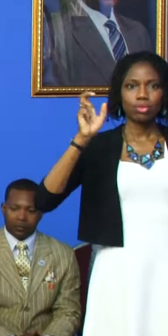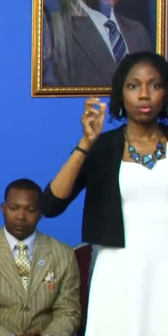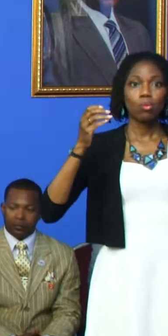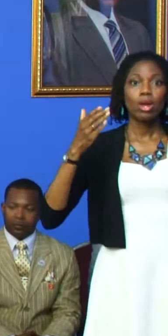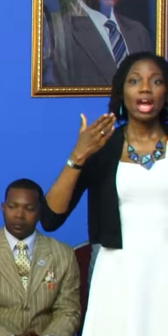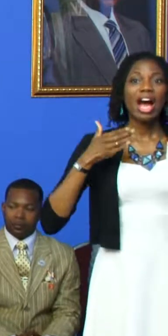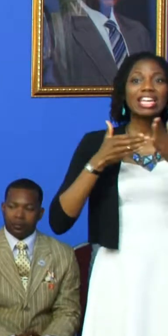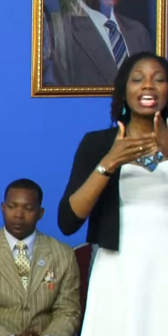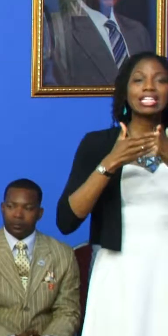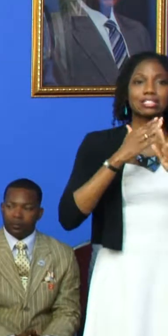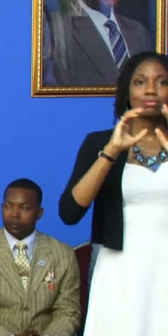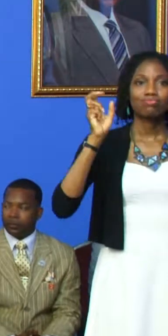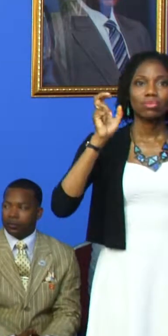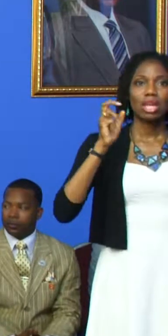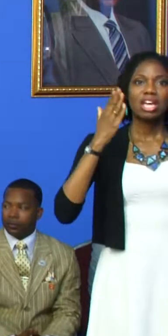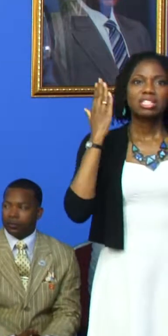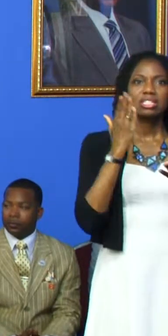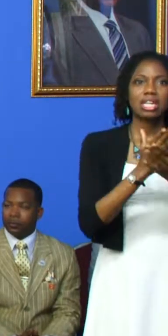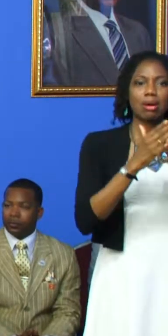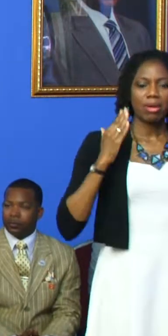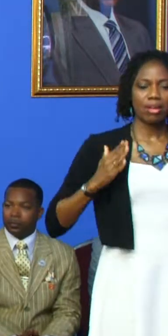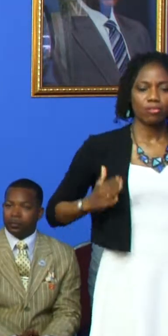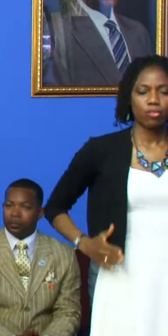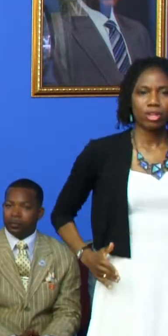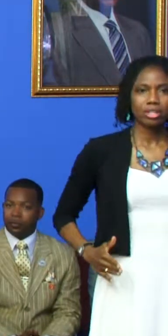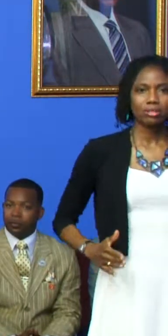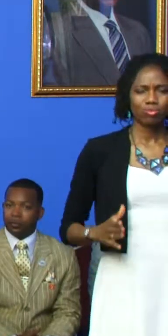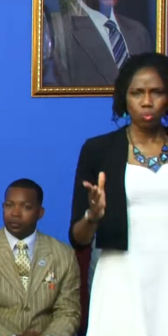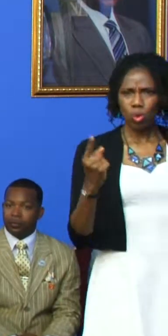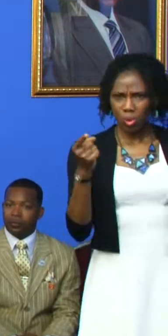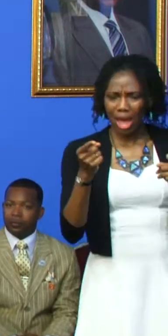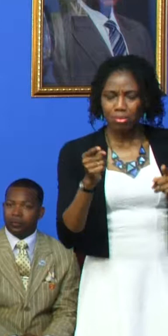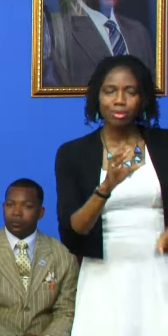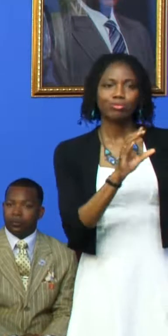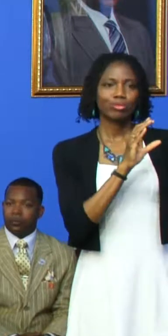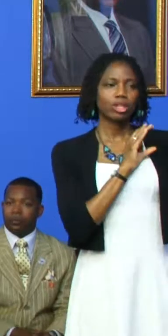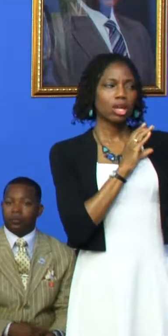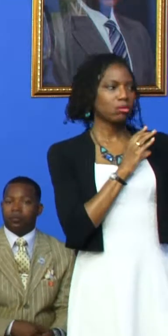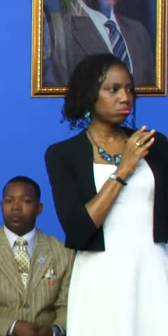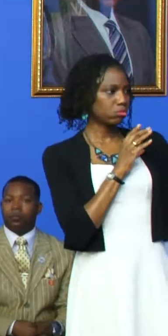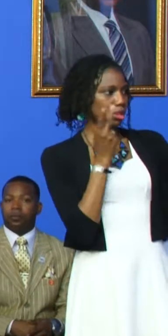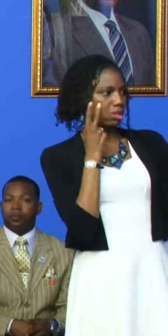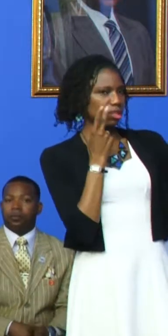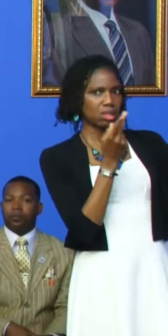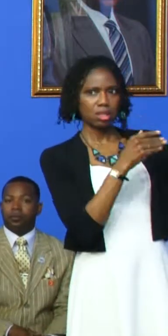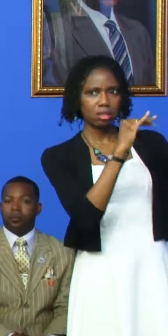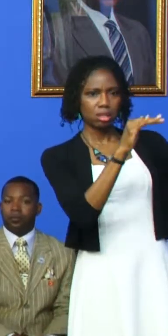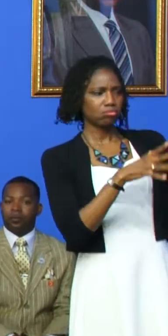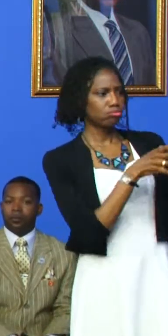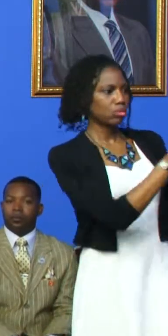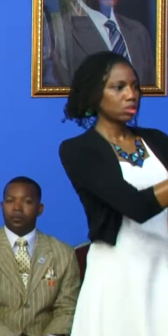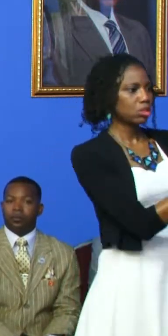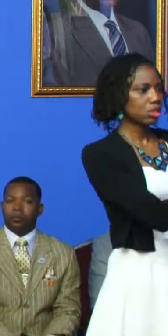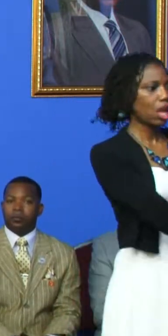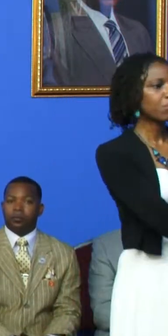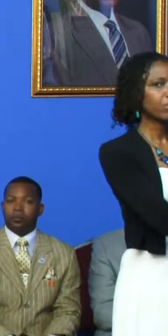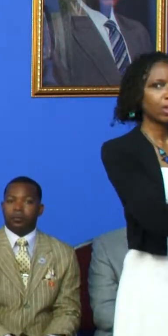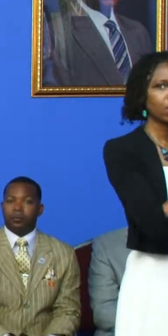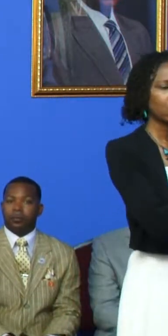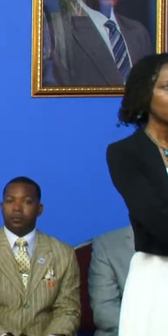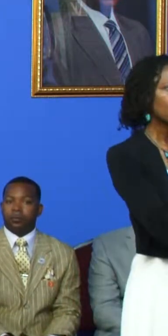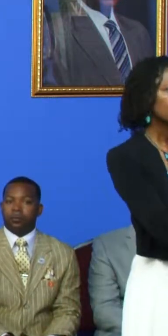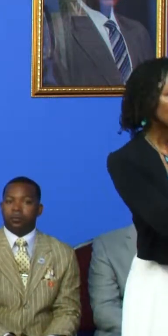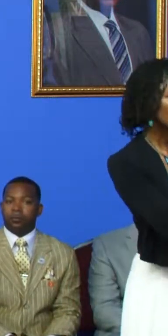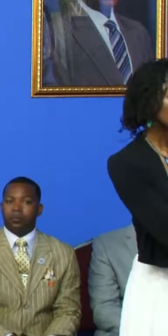would just stop our kids and frisk them. And a disproportionate amount